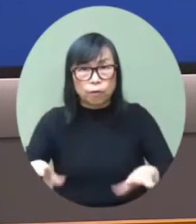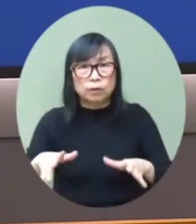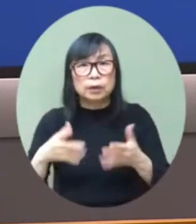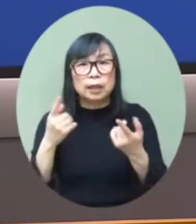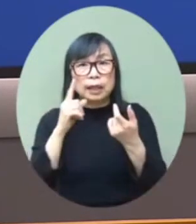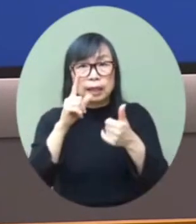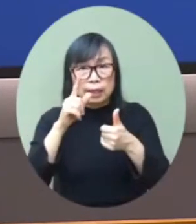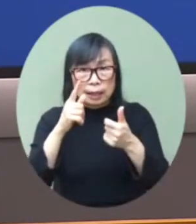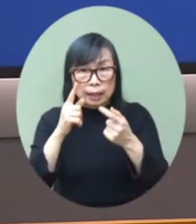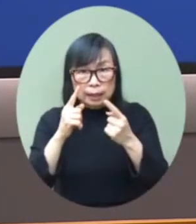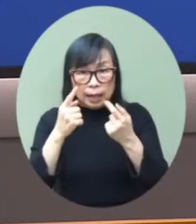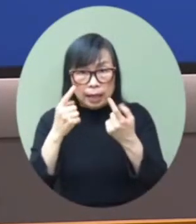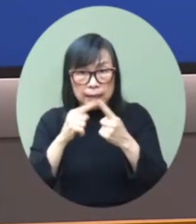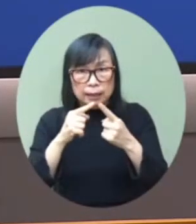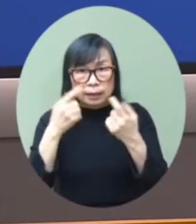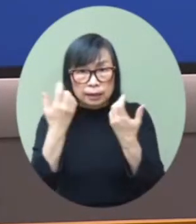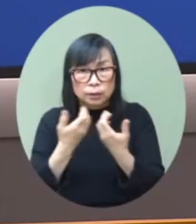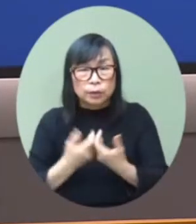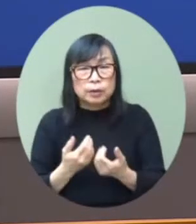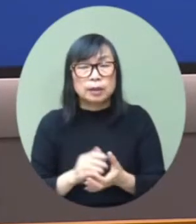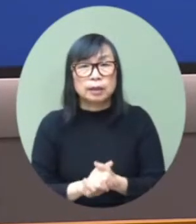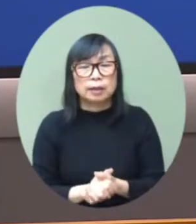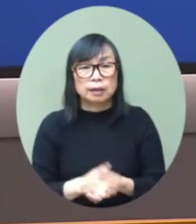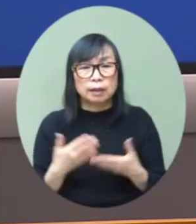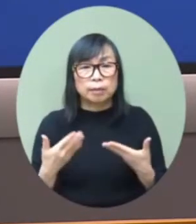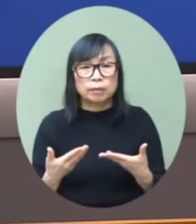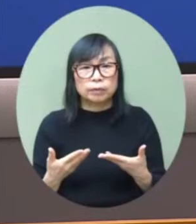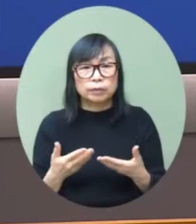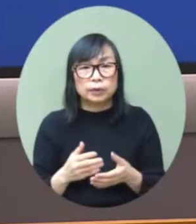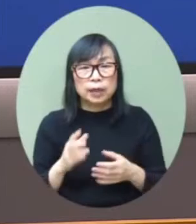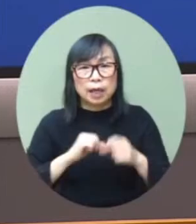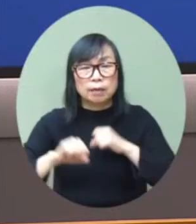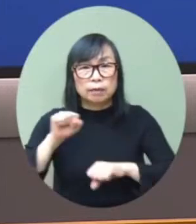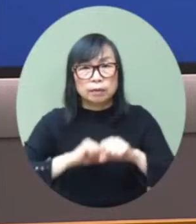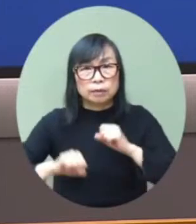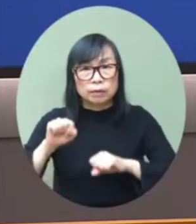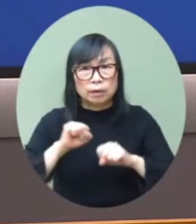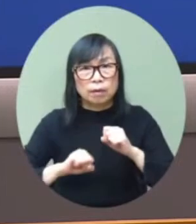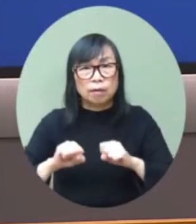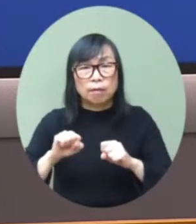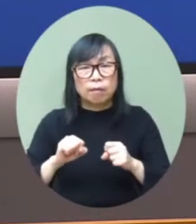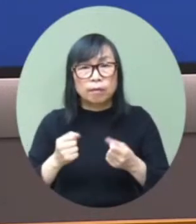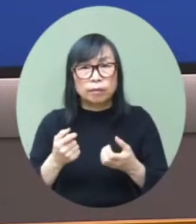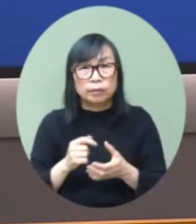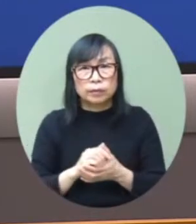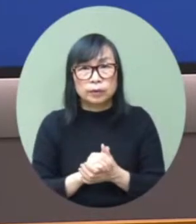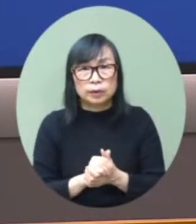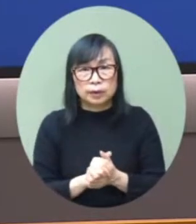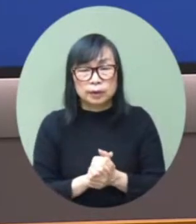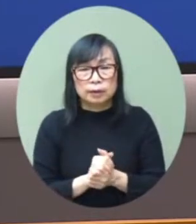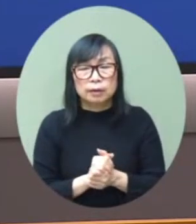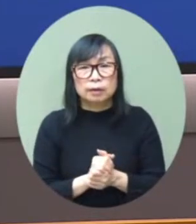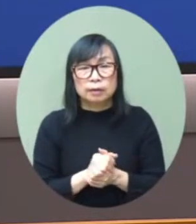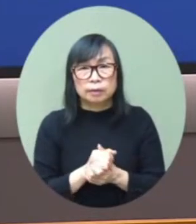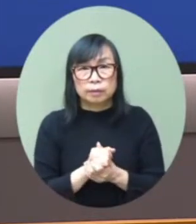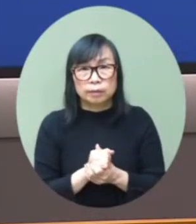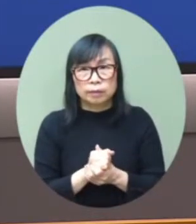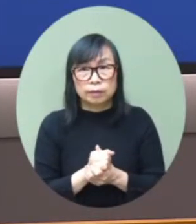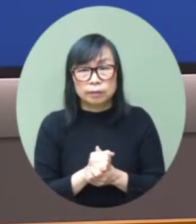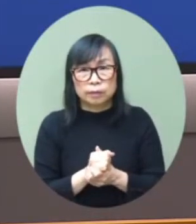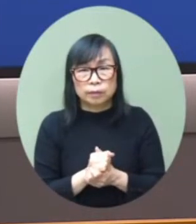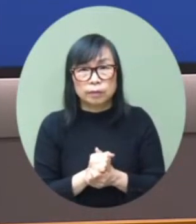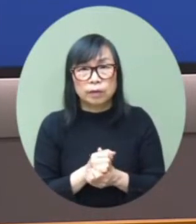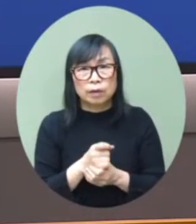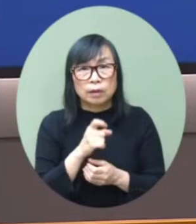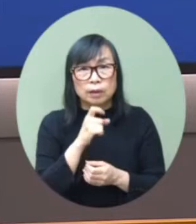in the current exercise, the answer to your question is already there, because when we now do